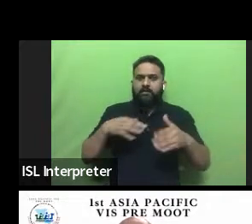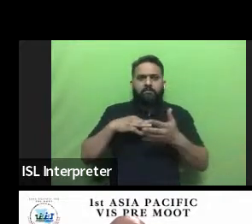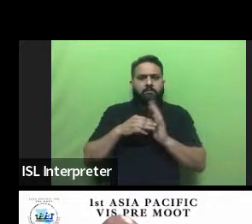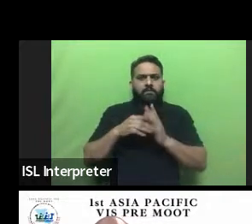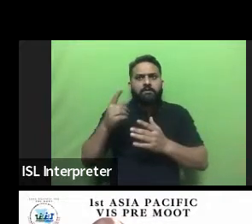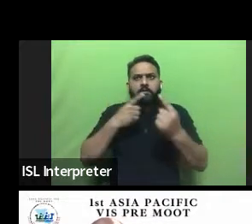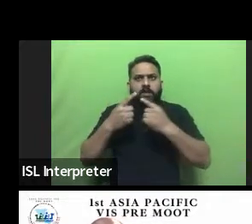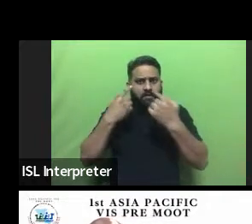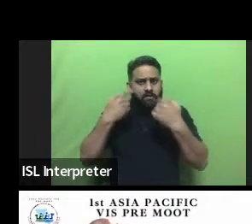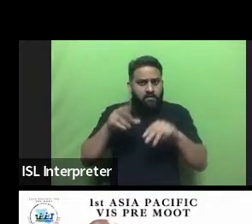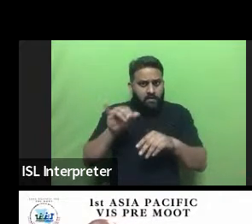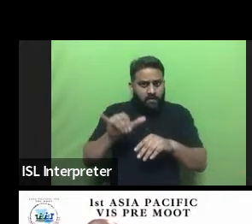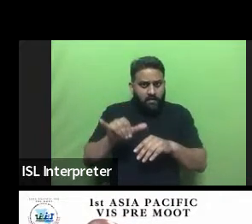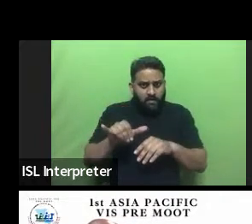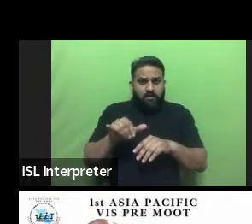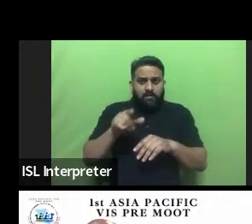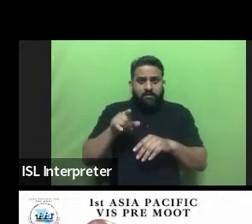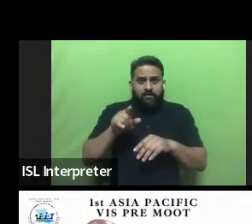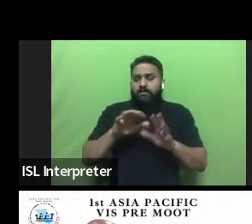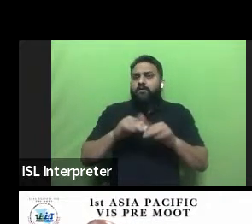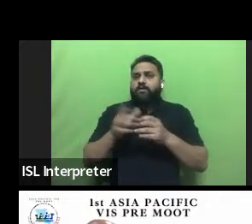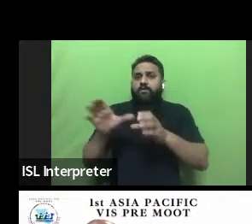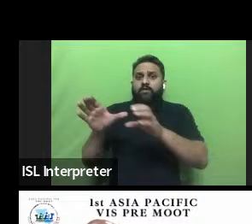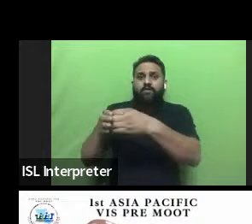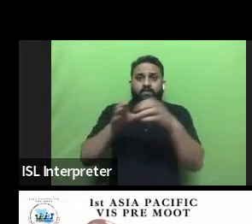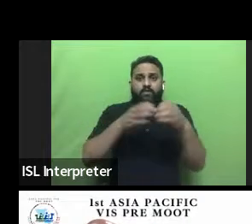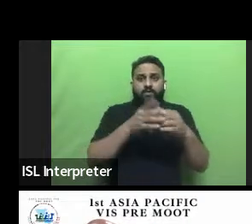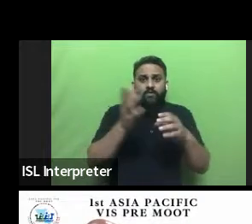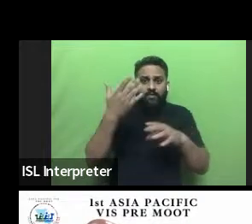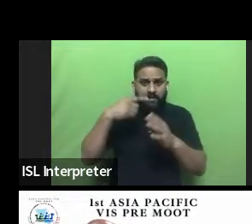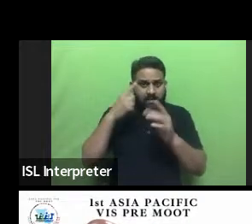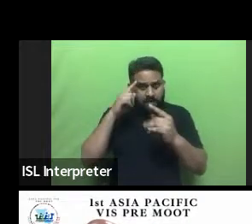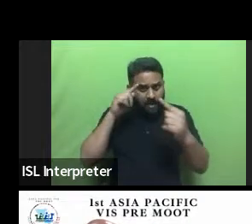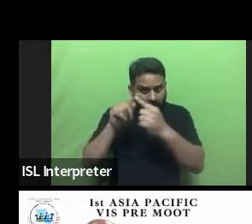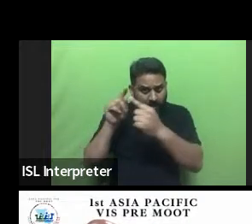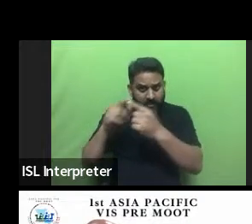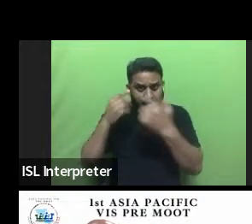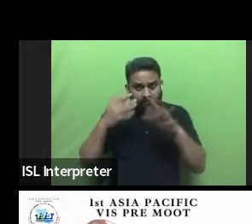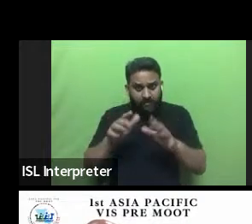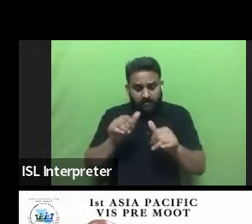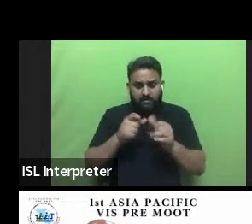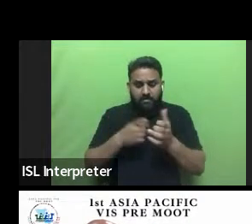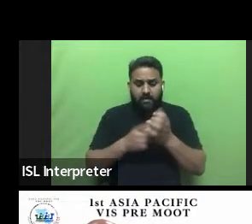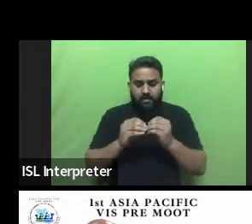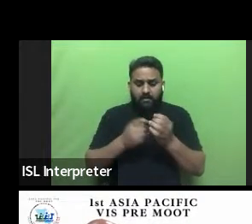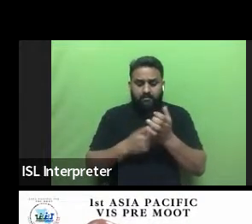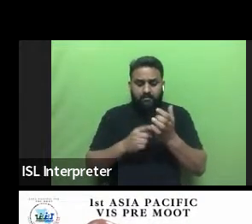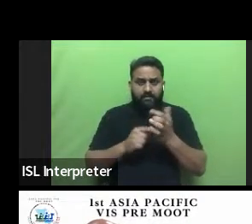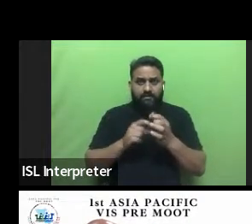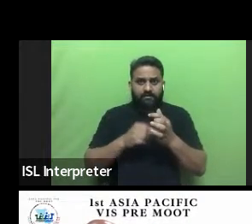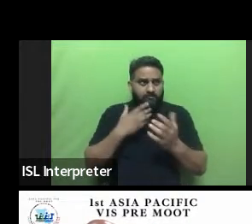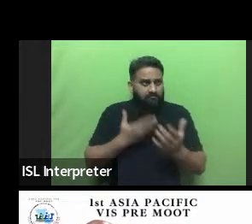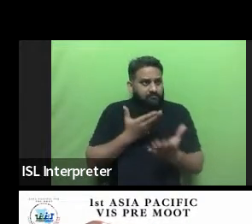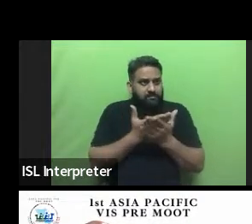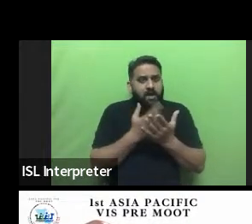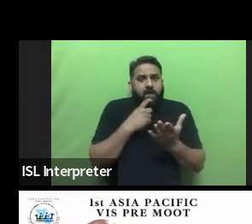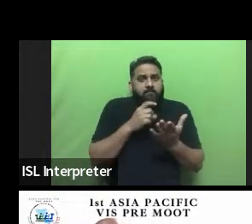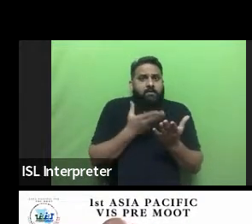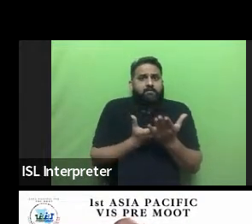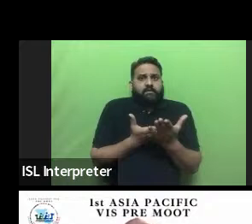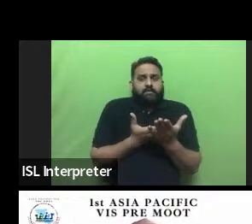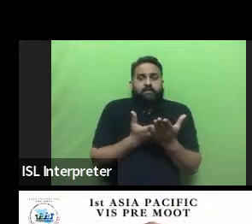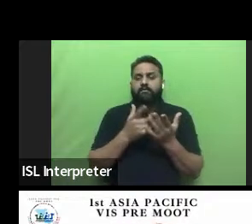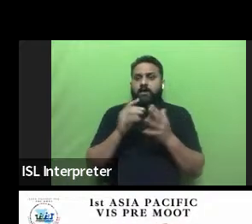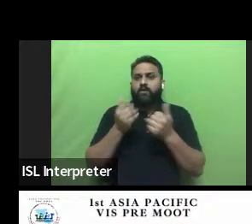that depends on whether the parties did agree to arbitration, not whether they agreed to the